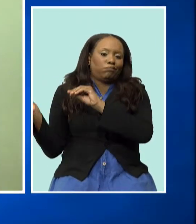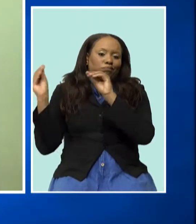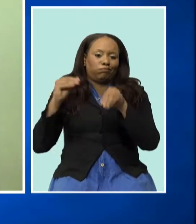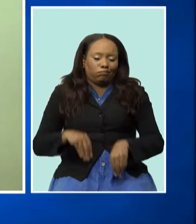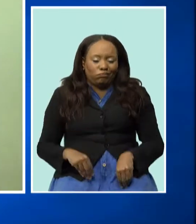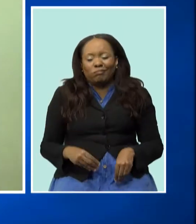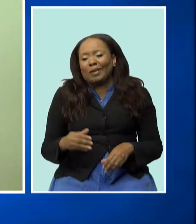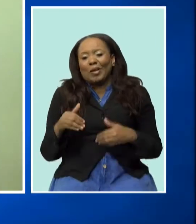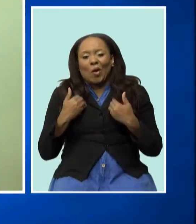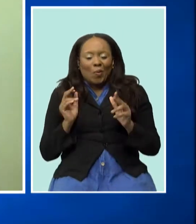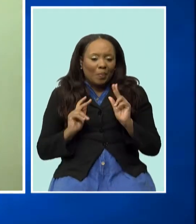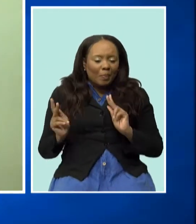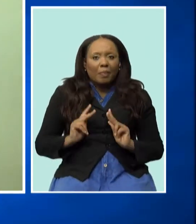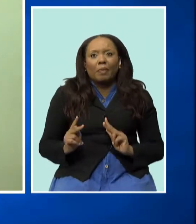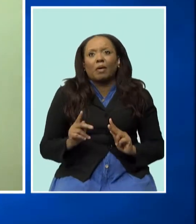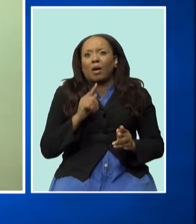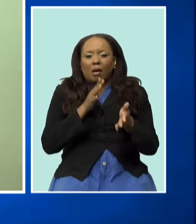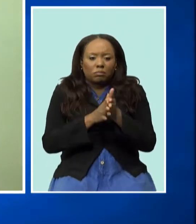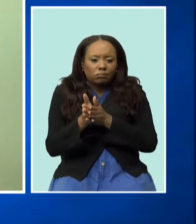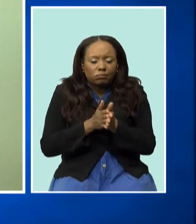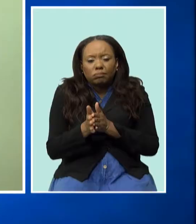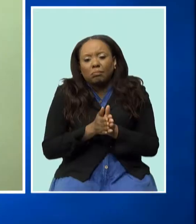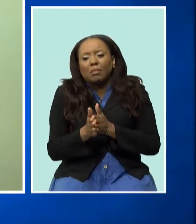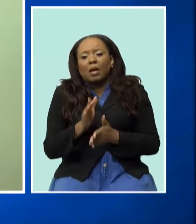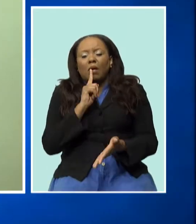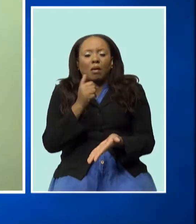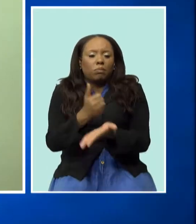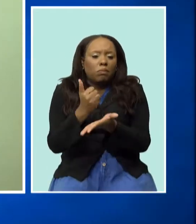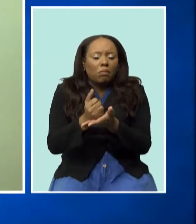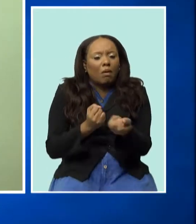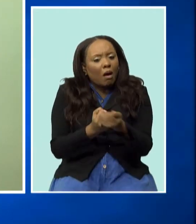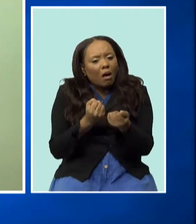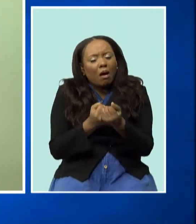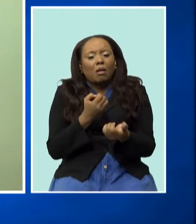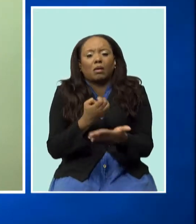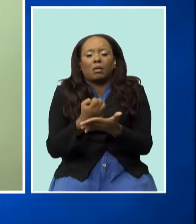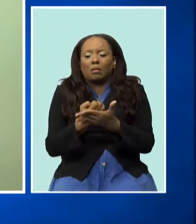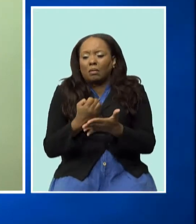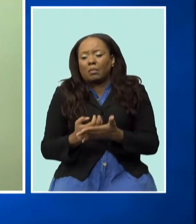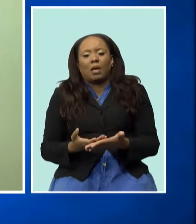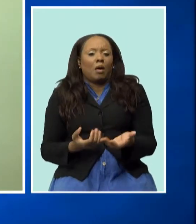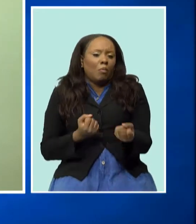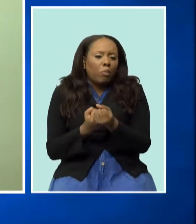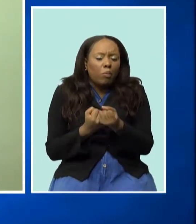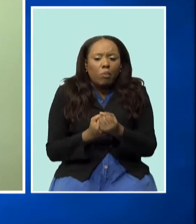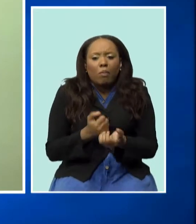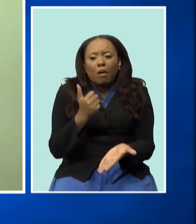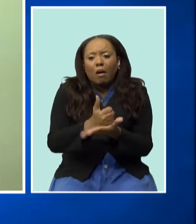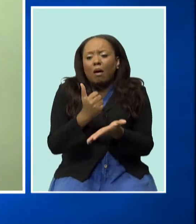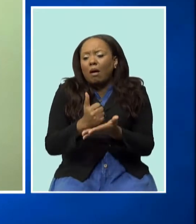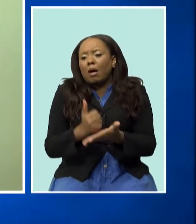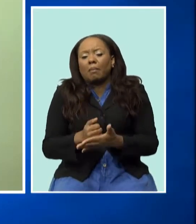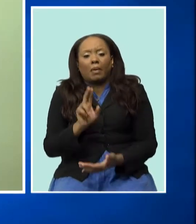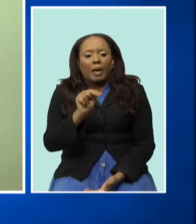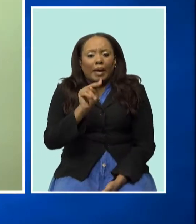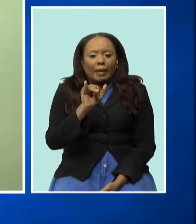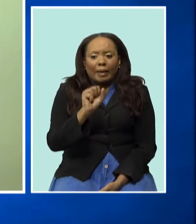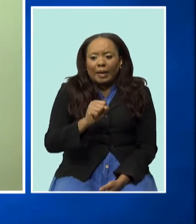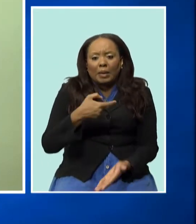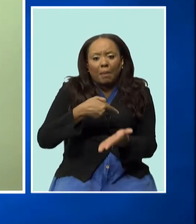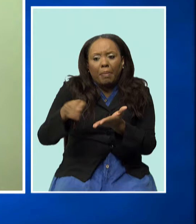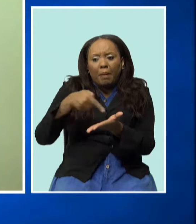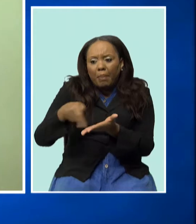active years that will contribute to the economy, contribute to tax revenues, contribute to the national insurance